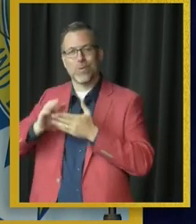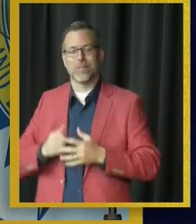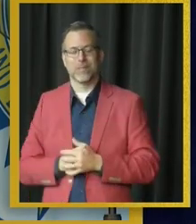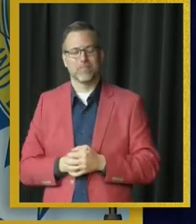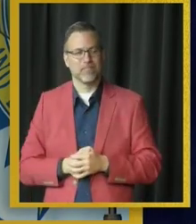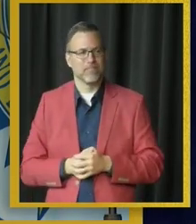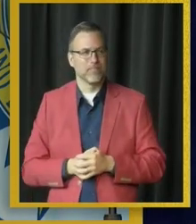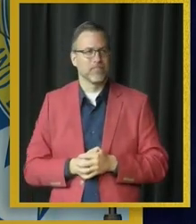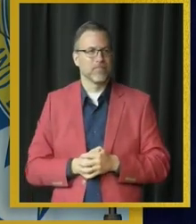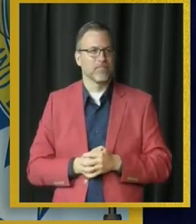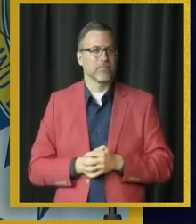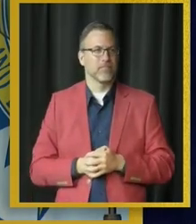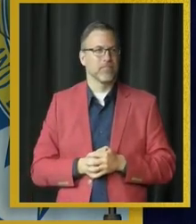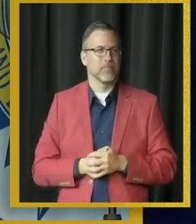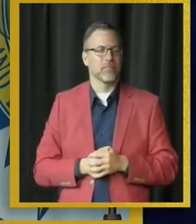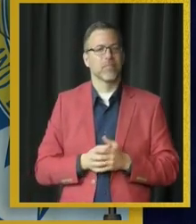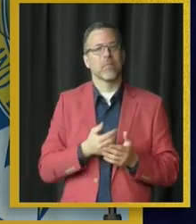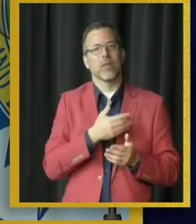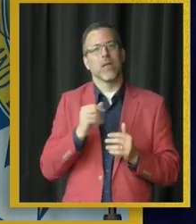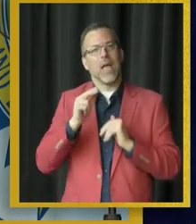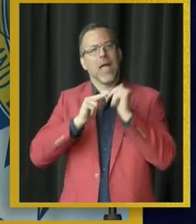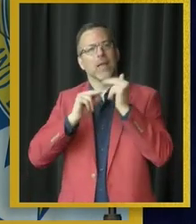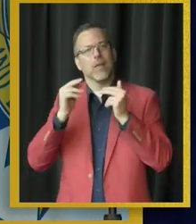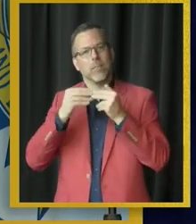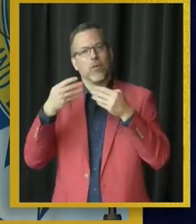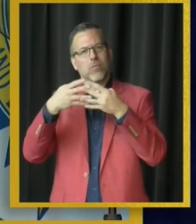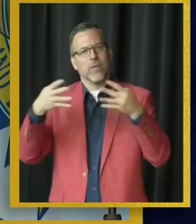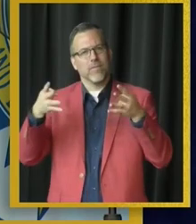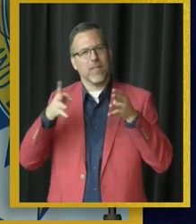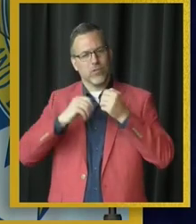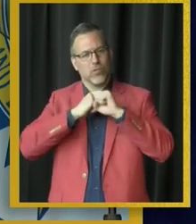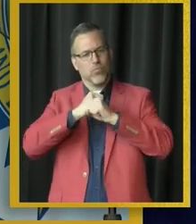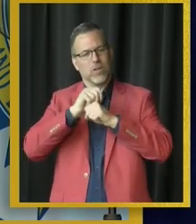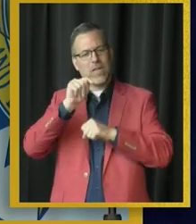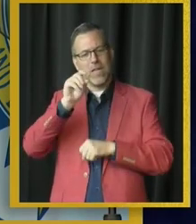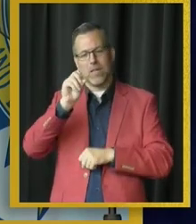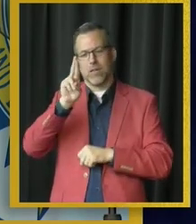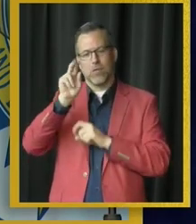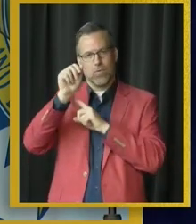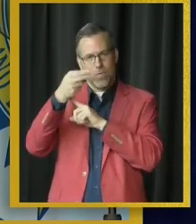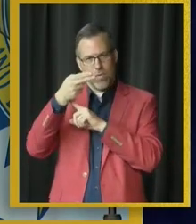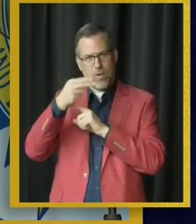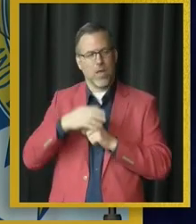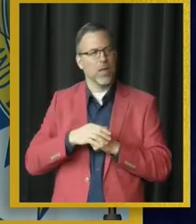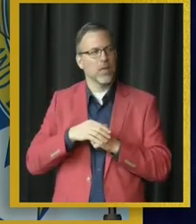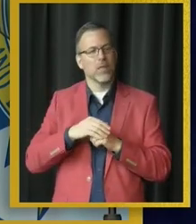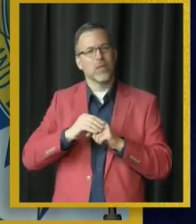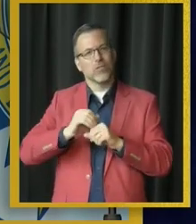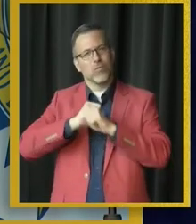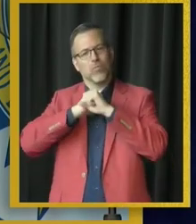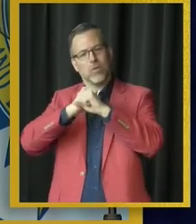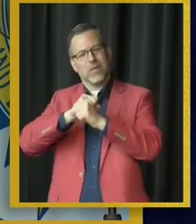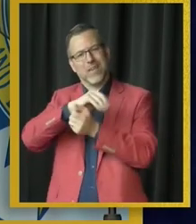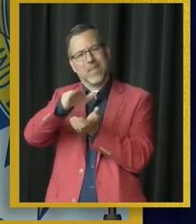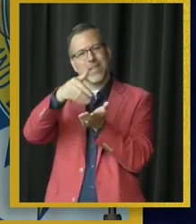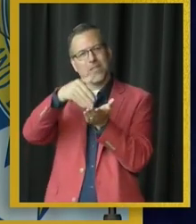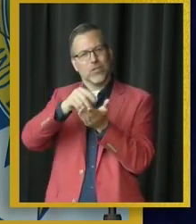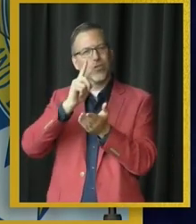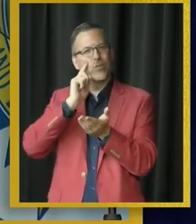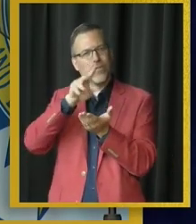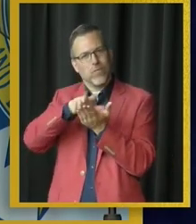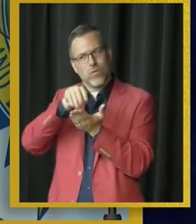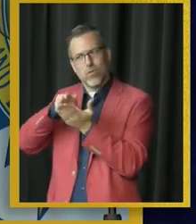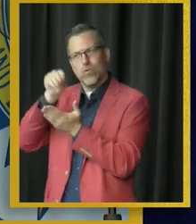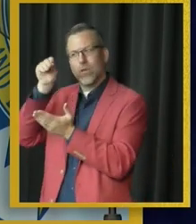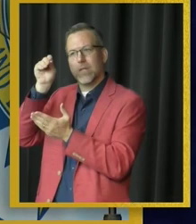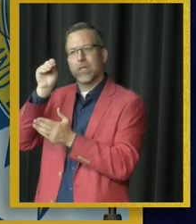siyag l'Torah, and build a fence around the Torah. Protect the centers of learning and those who study in